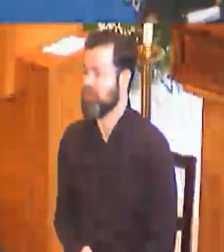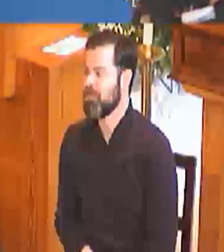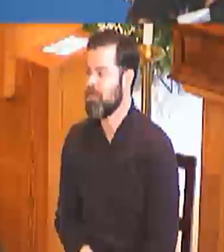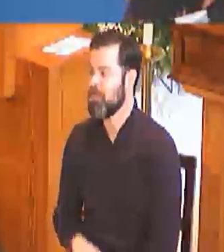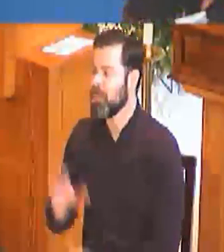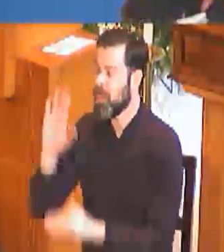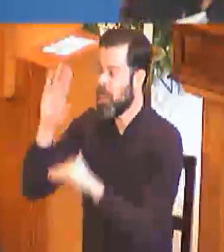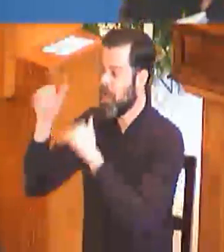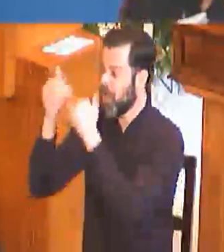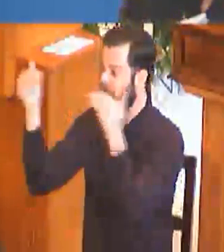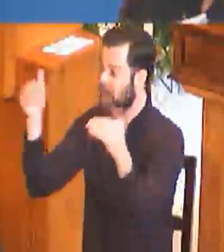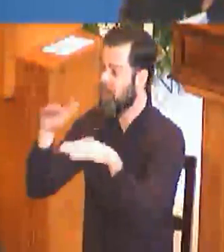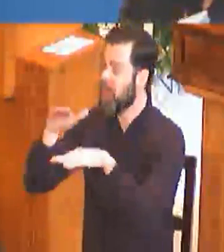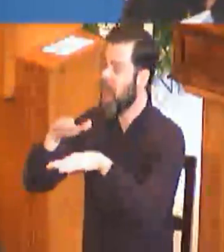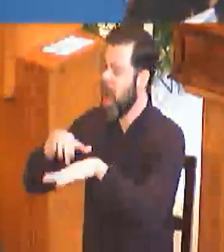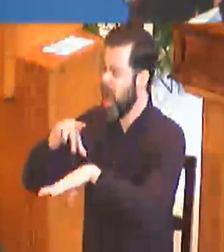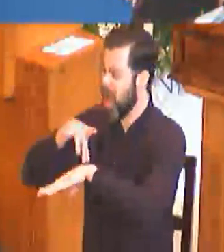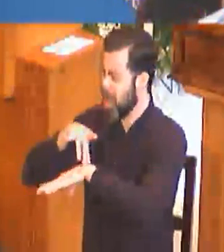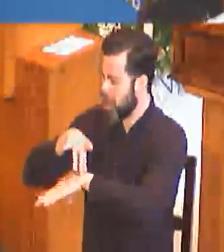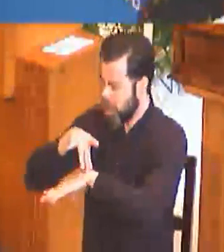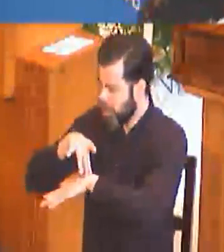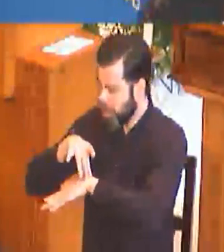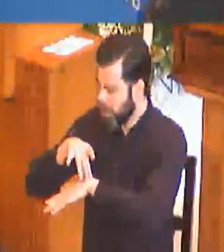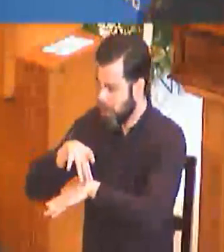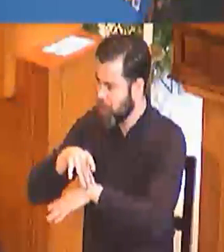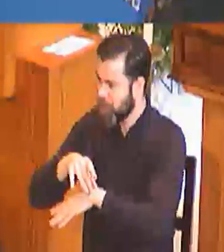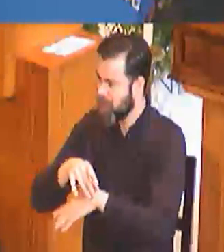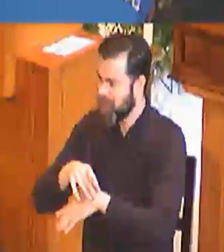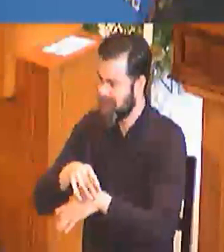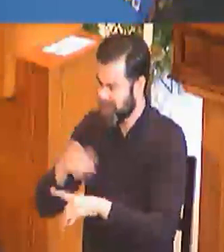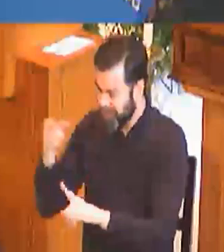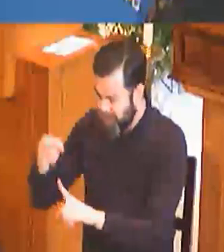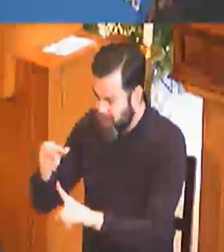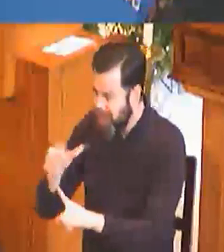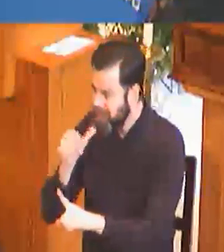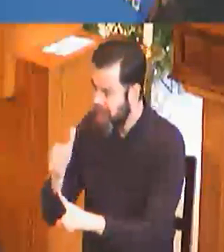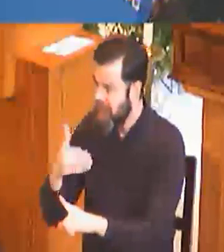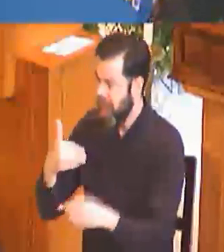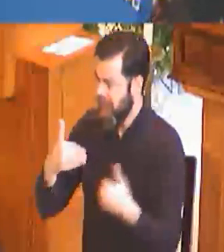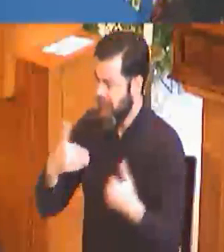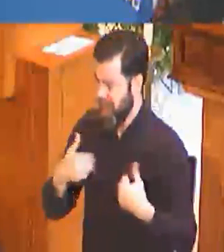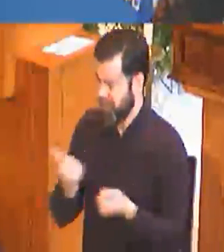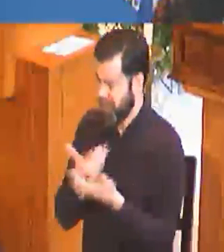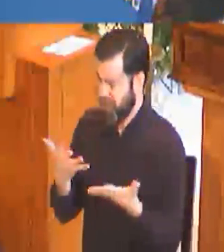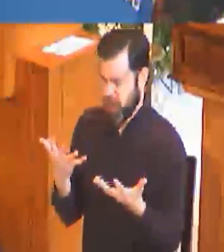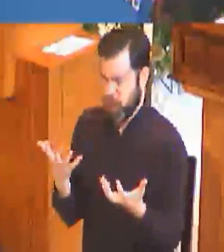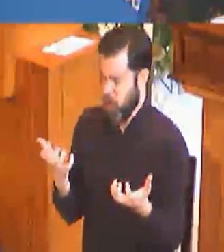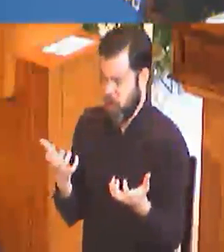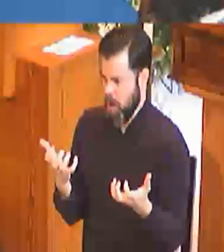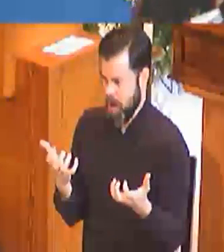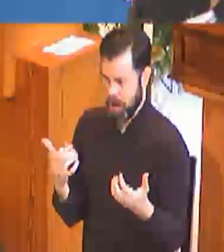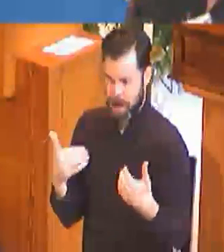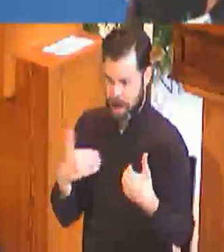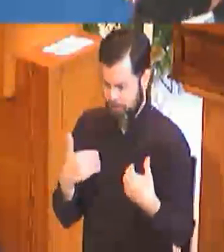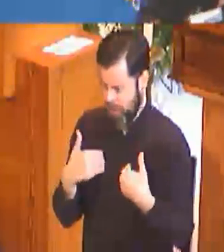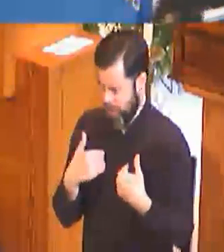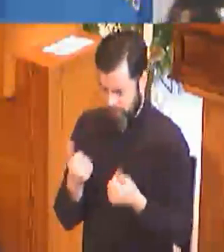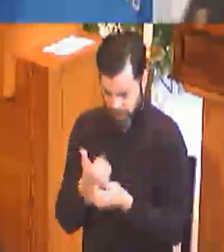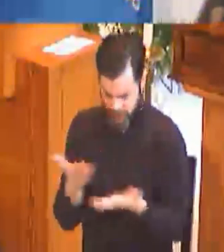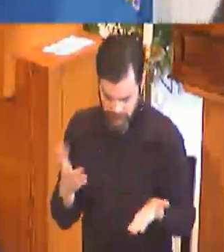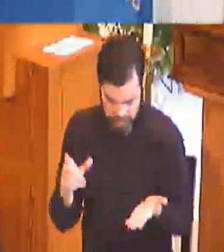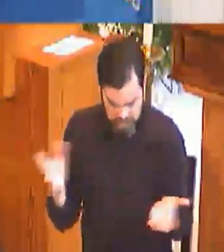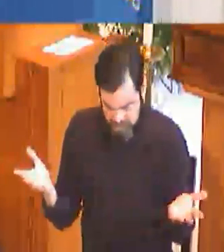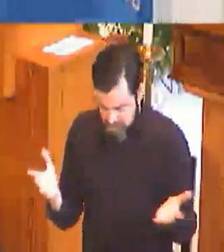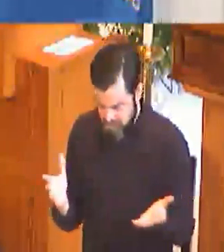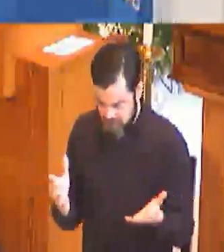Heaven on earth is not about having everything that we want right here and right now. You know,